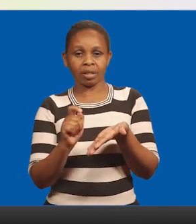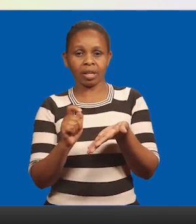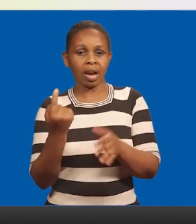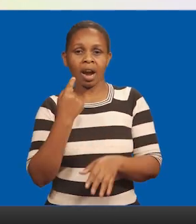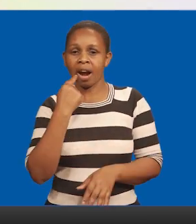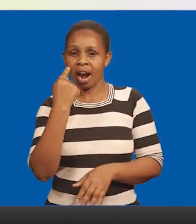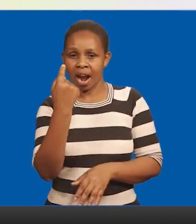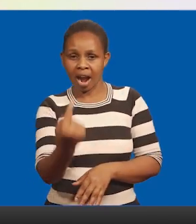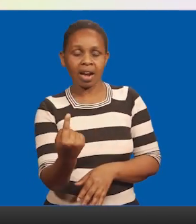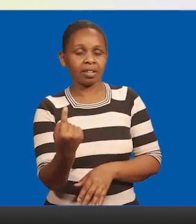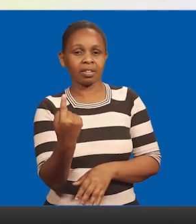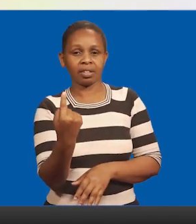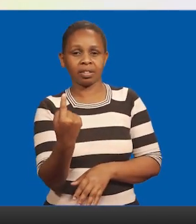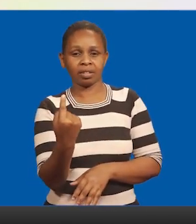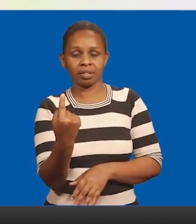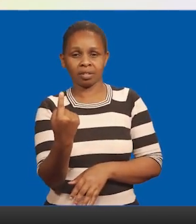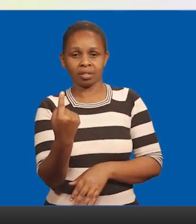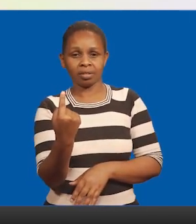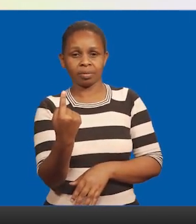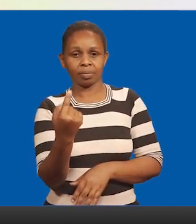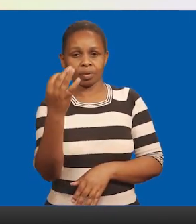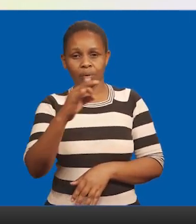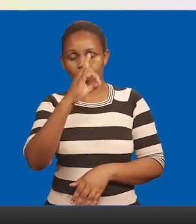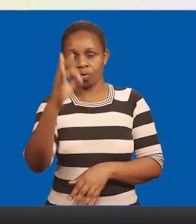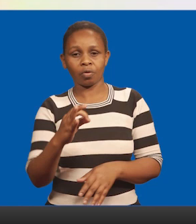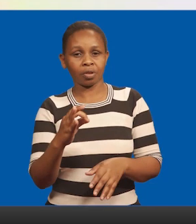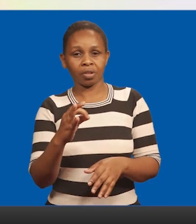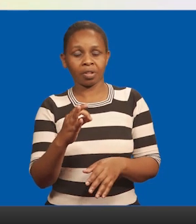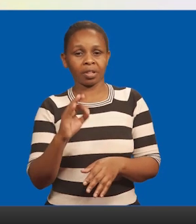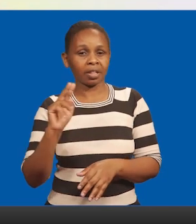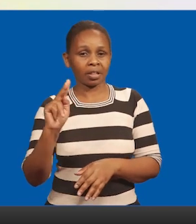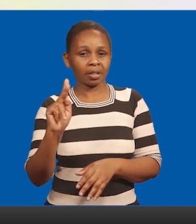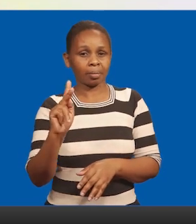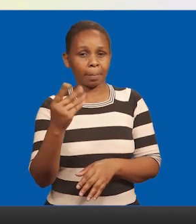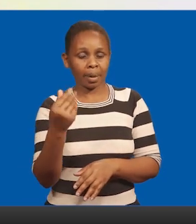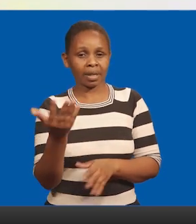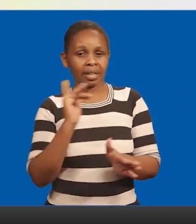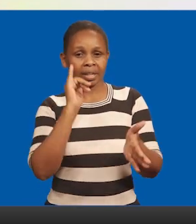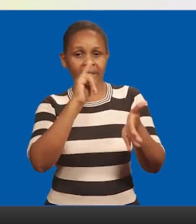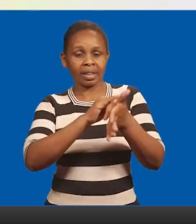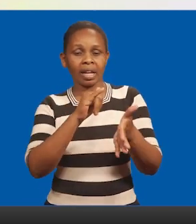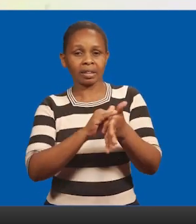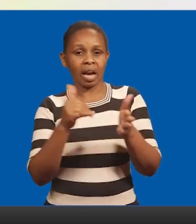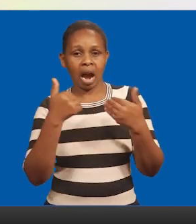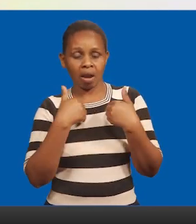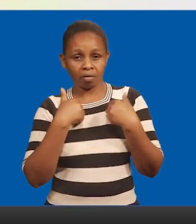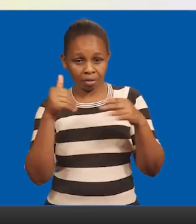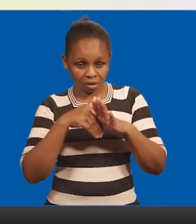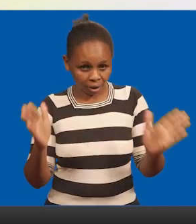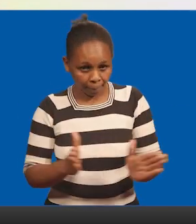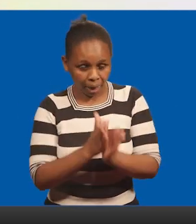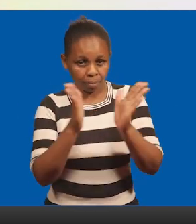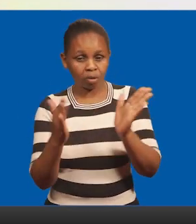off 117 billion Kenya Shillings which are dead scored by